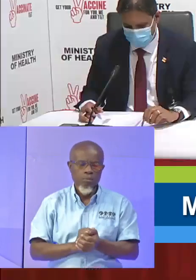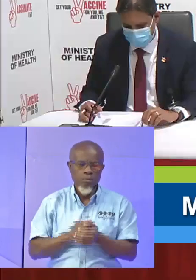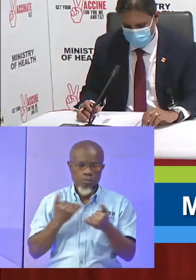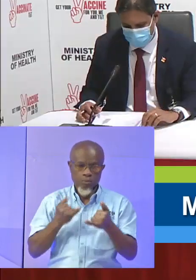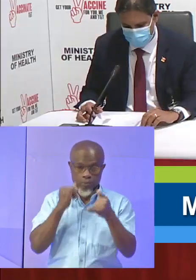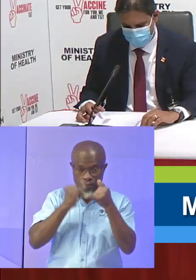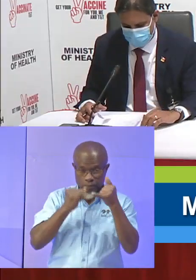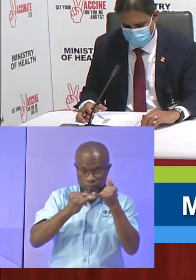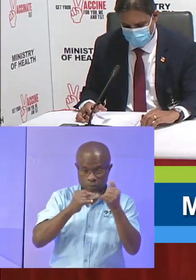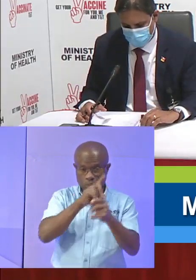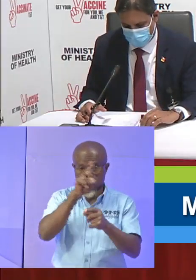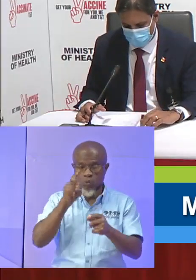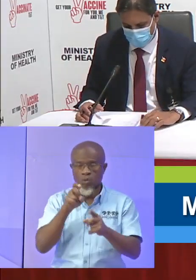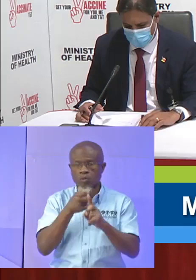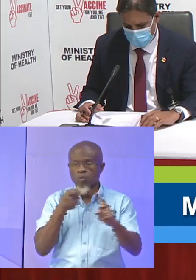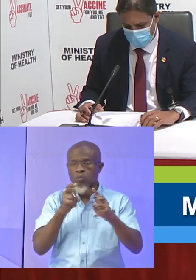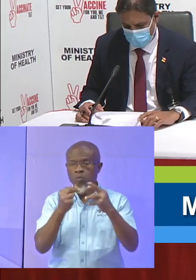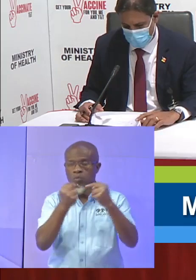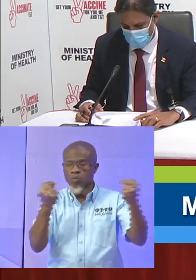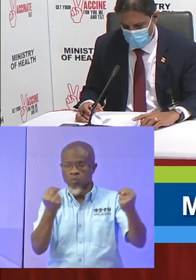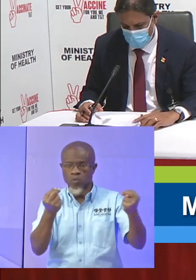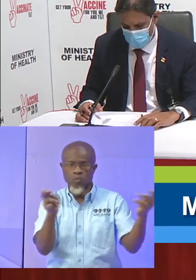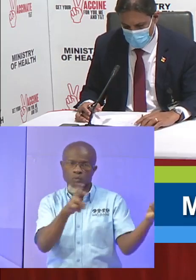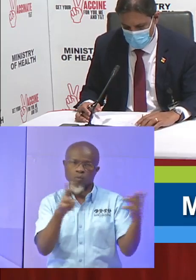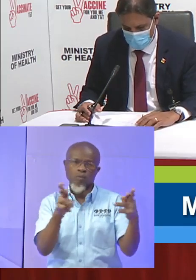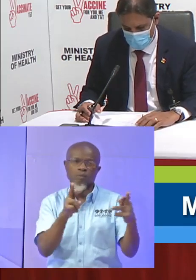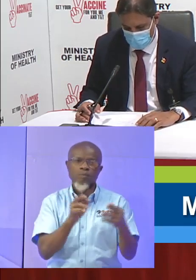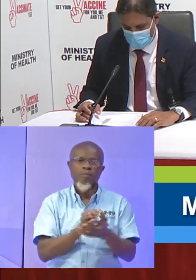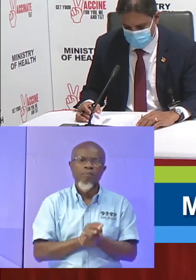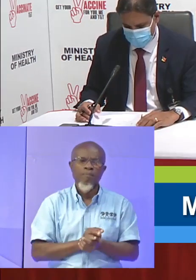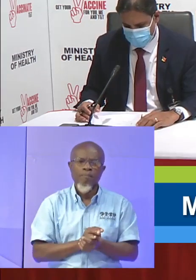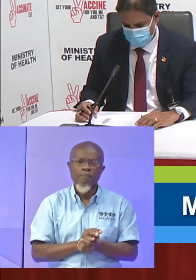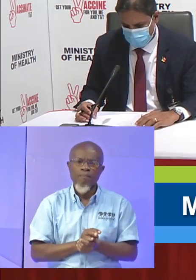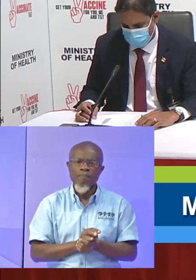from Newsday for this morning. We're ready for your question.